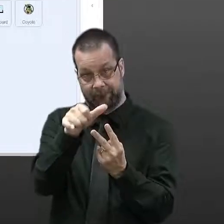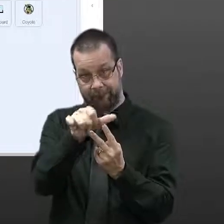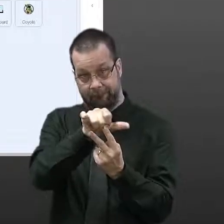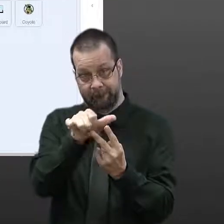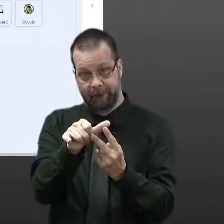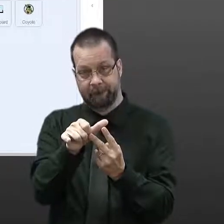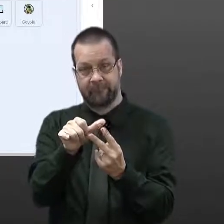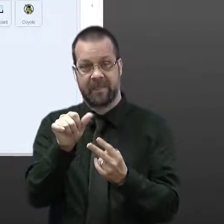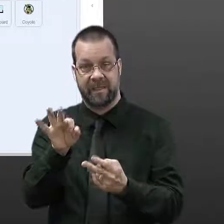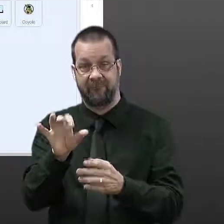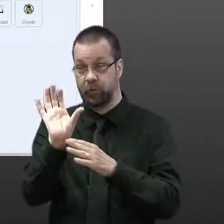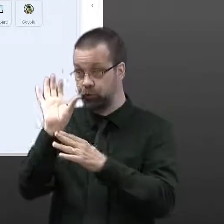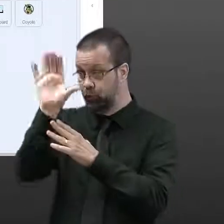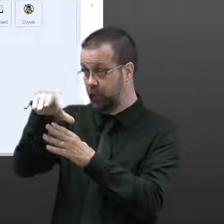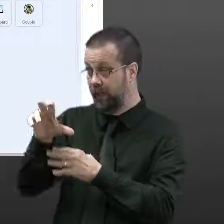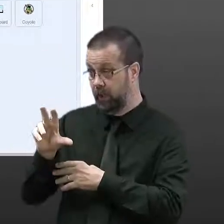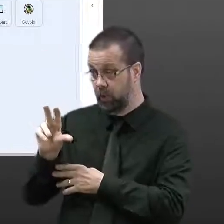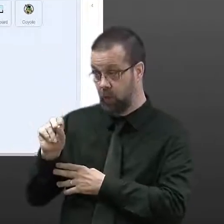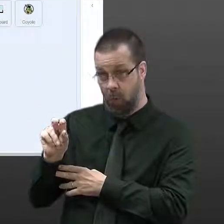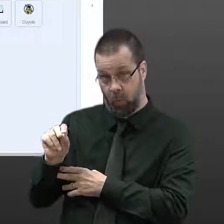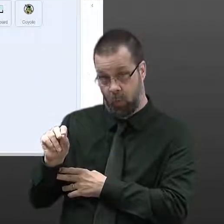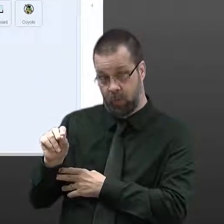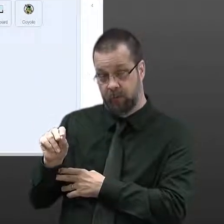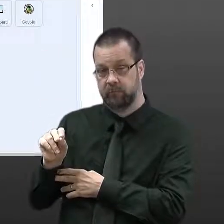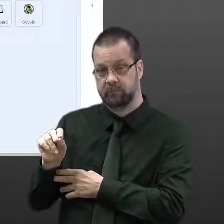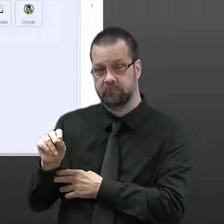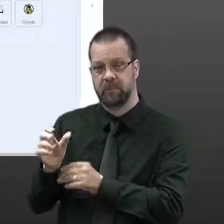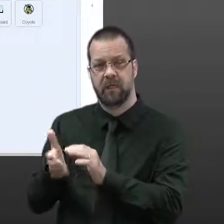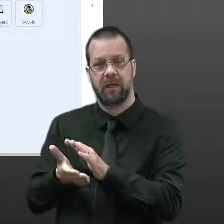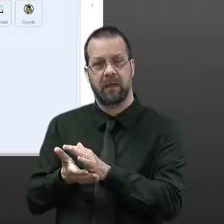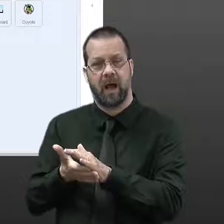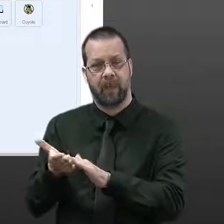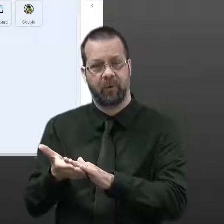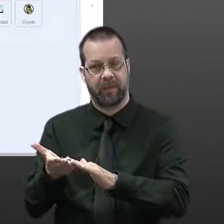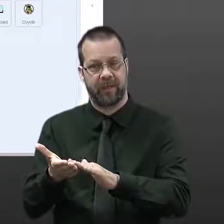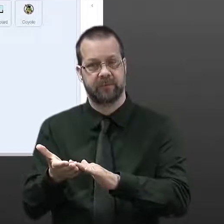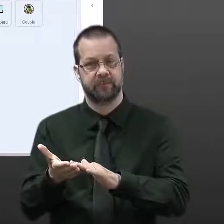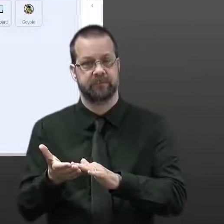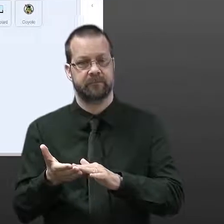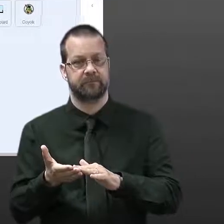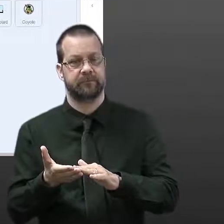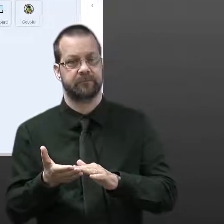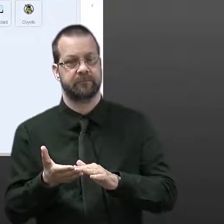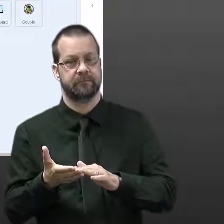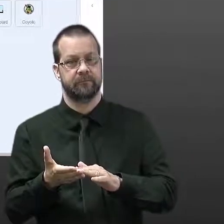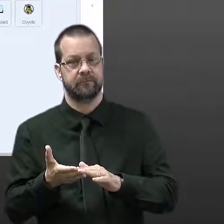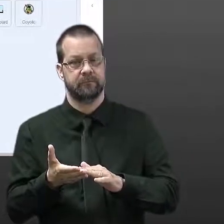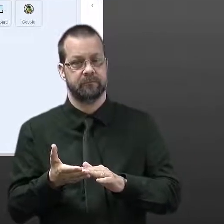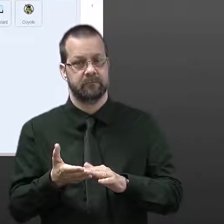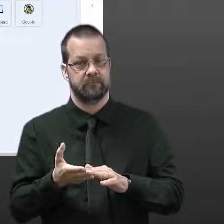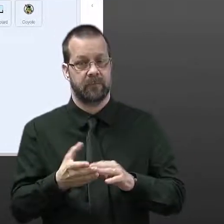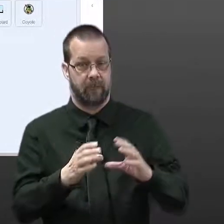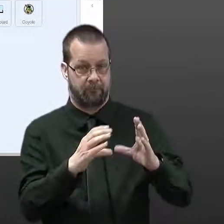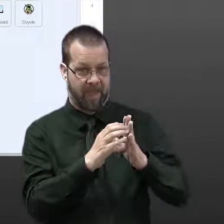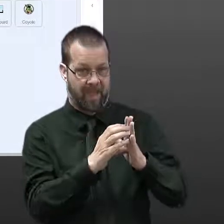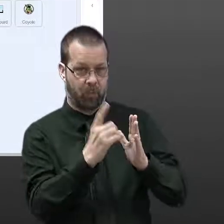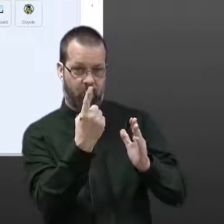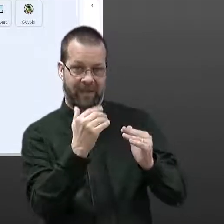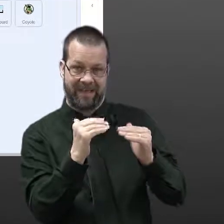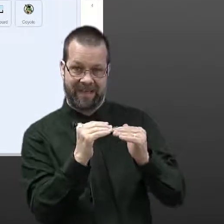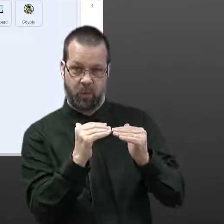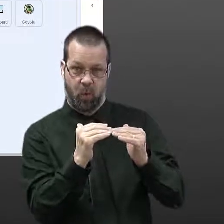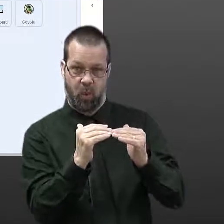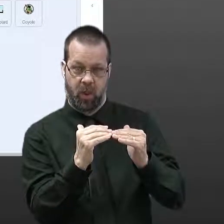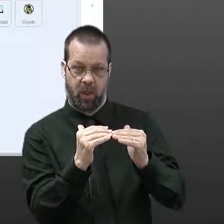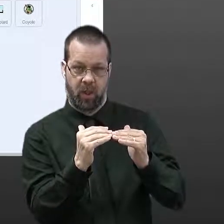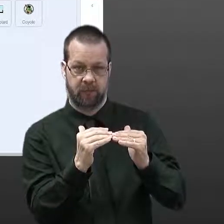have the same value. If our shooting variable has the value no. So in operators, there's a block with one